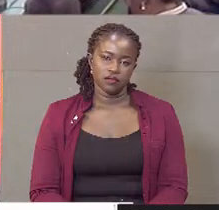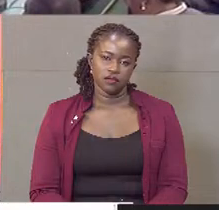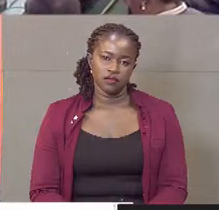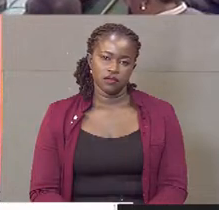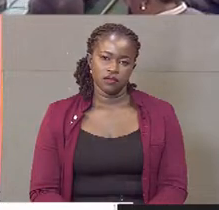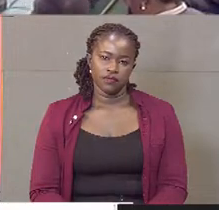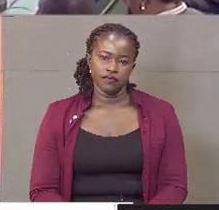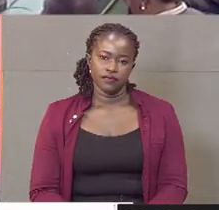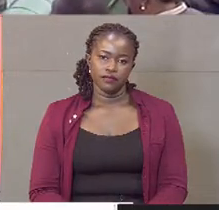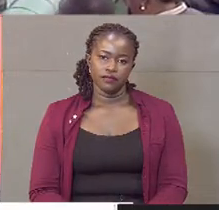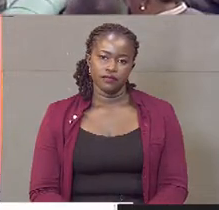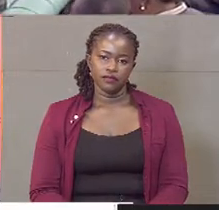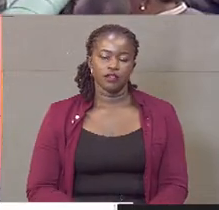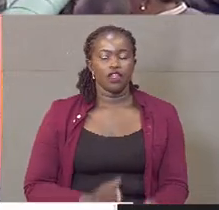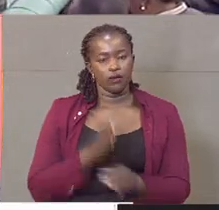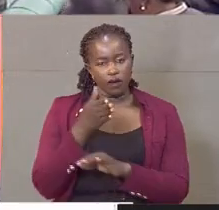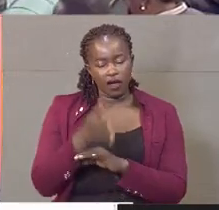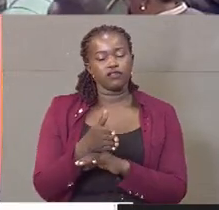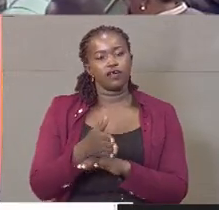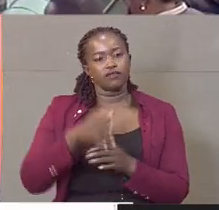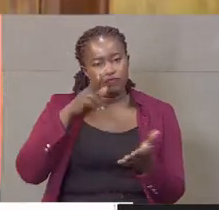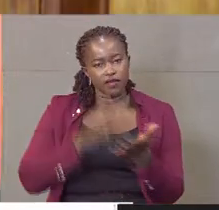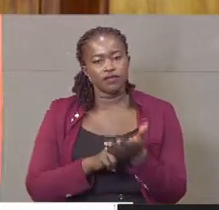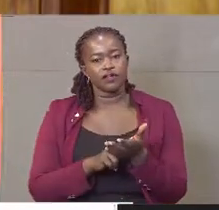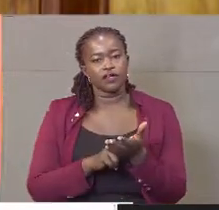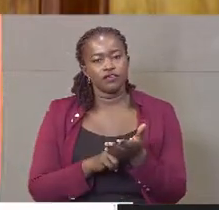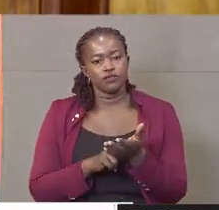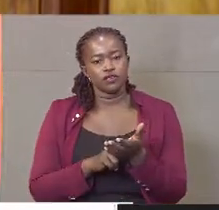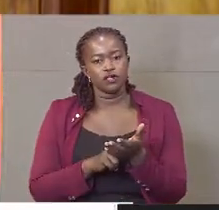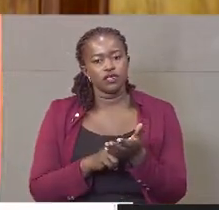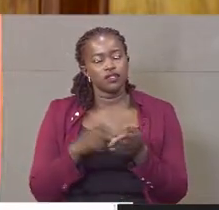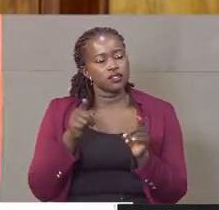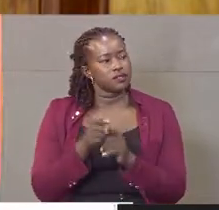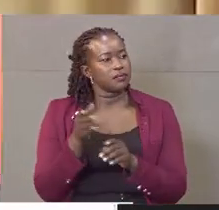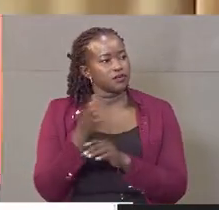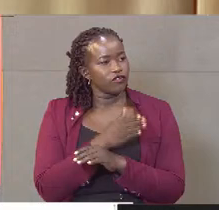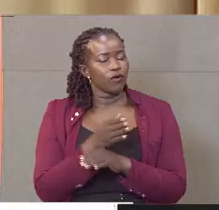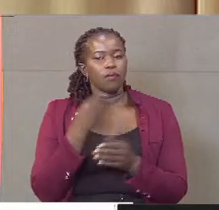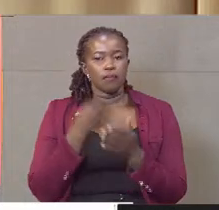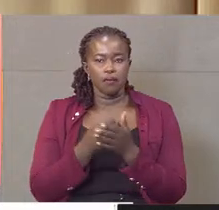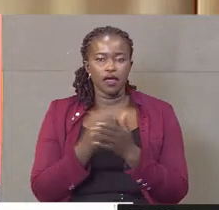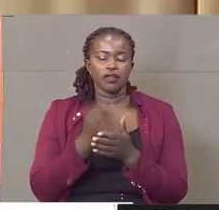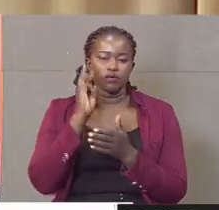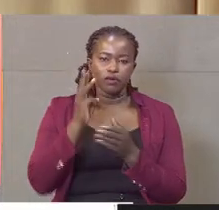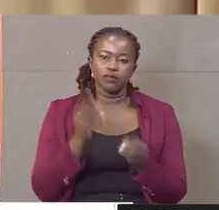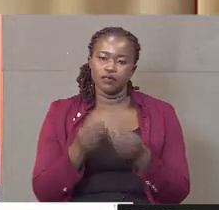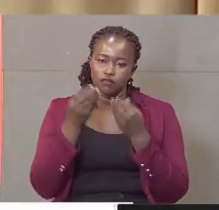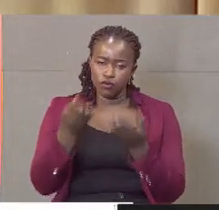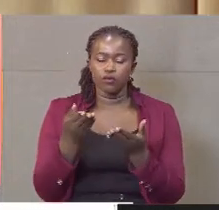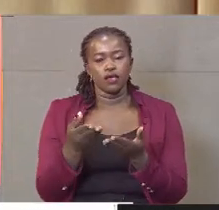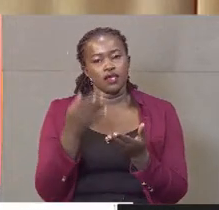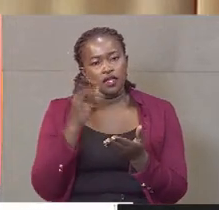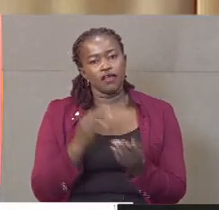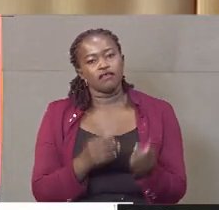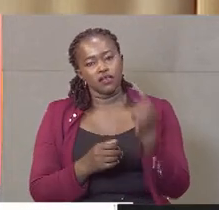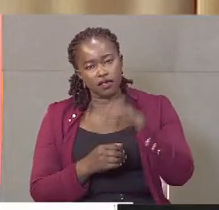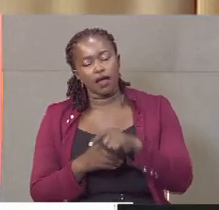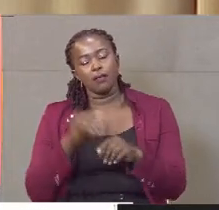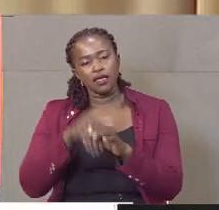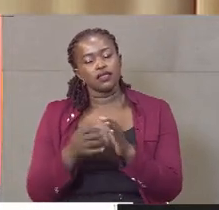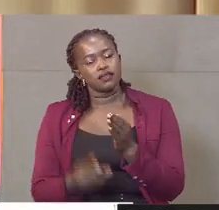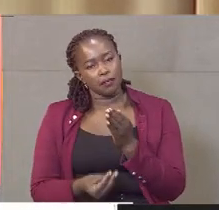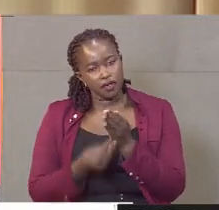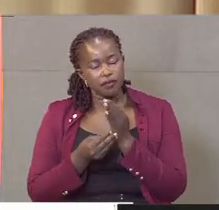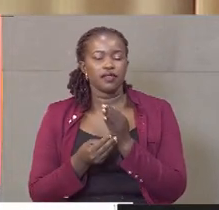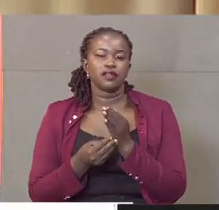After verification of some of these people, money will be provided for. Whether it comes on a supplementary,